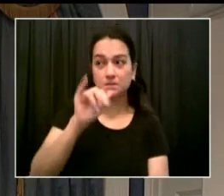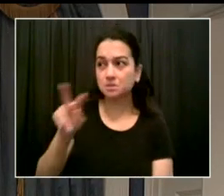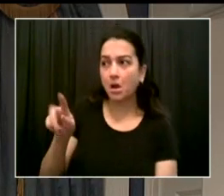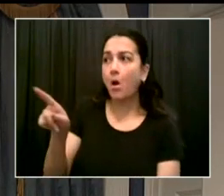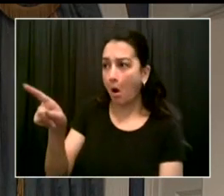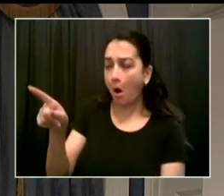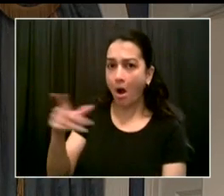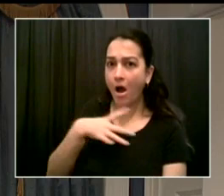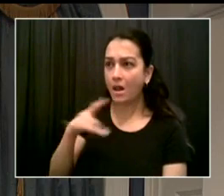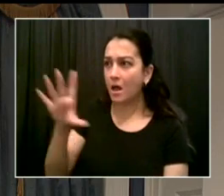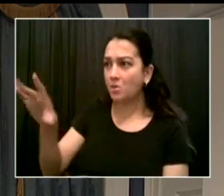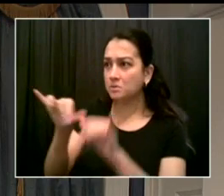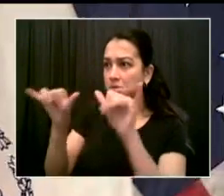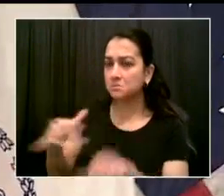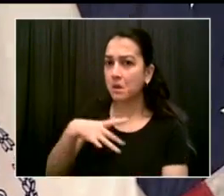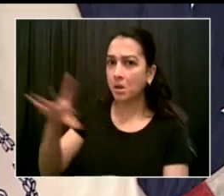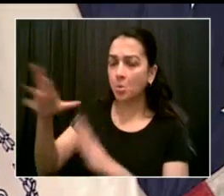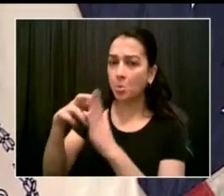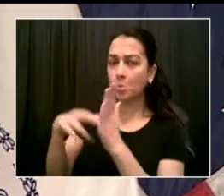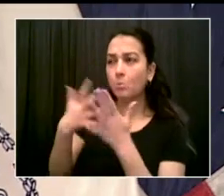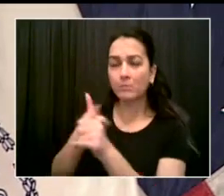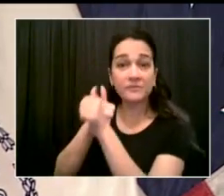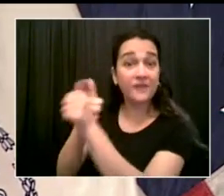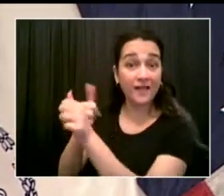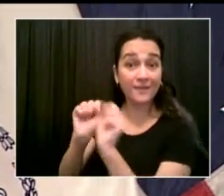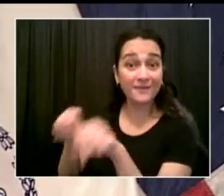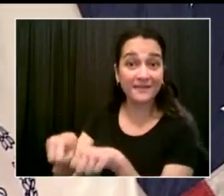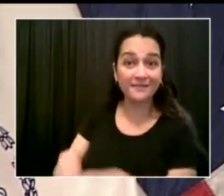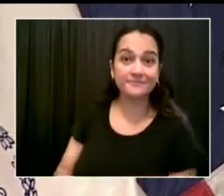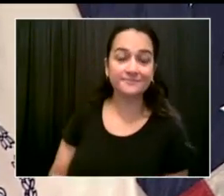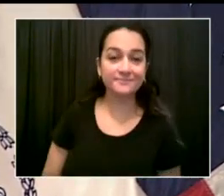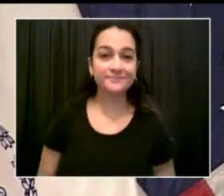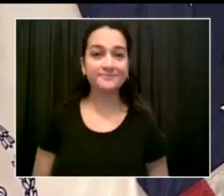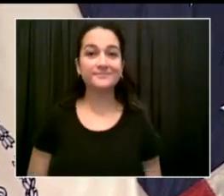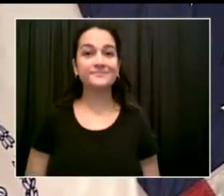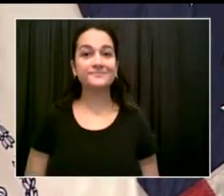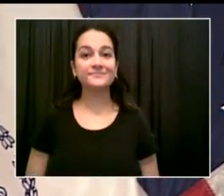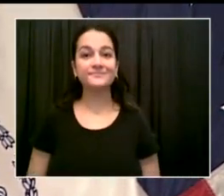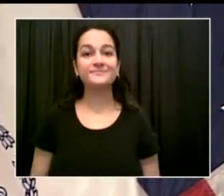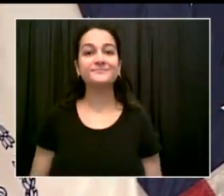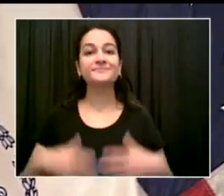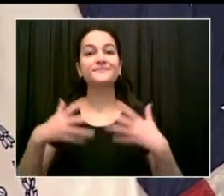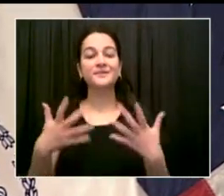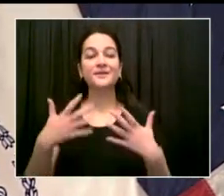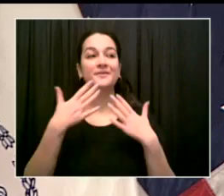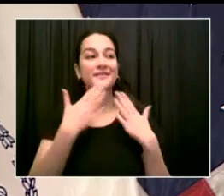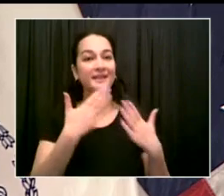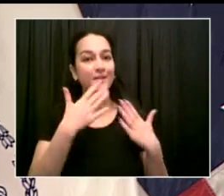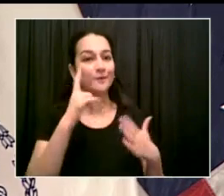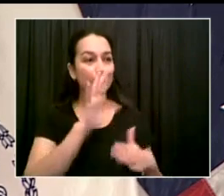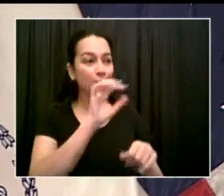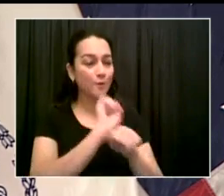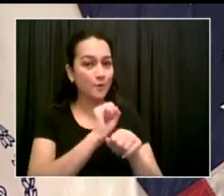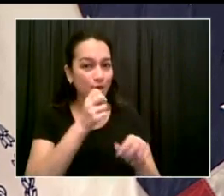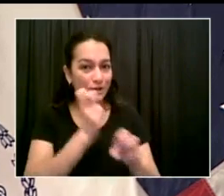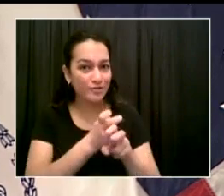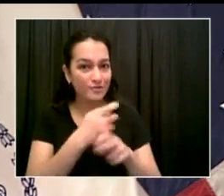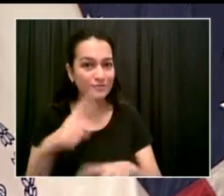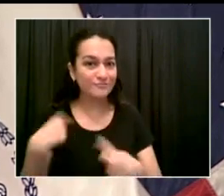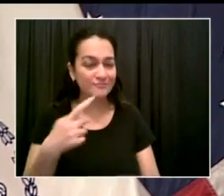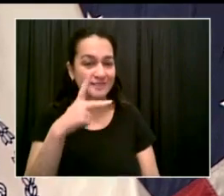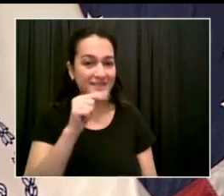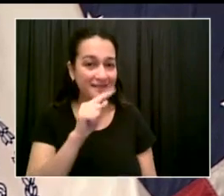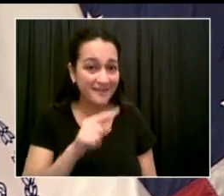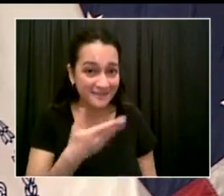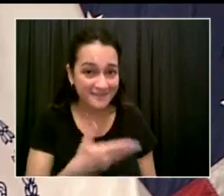Hospitals do for all of us. Look, here's the key point. The folks who protect us are healthcare heroes. 600,000 or so in New York City